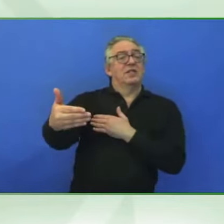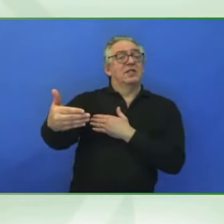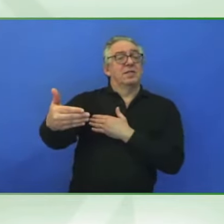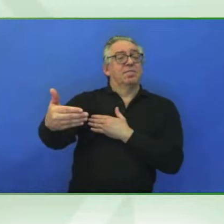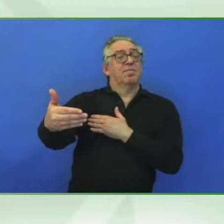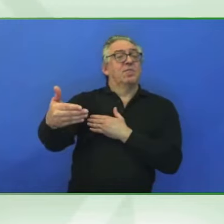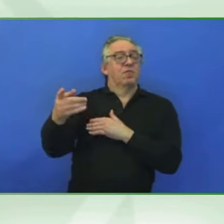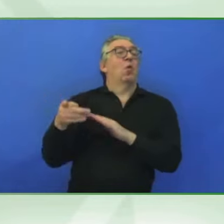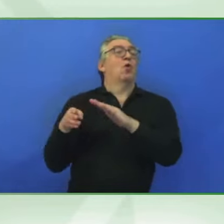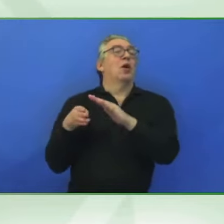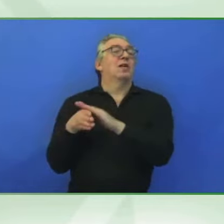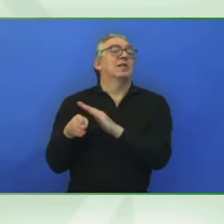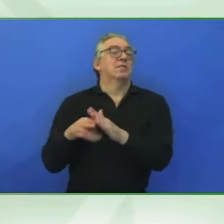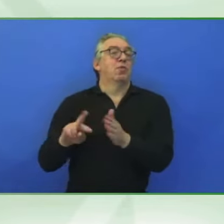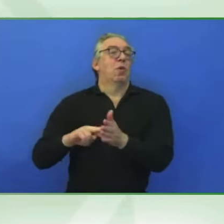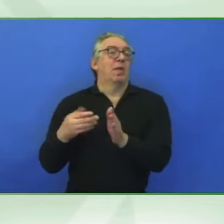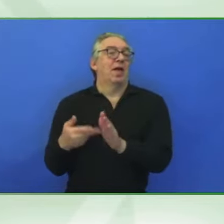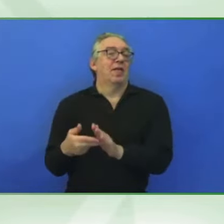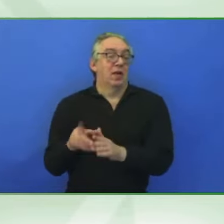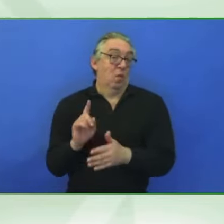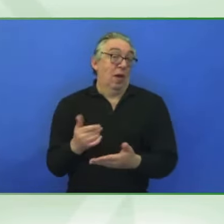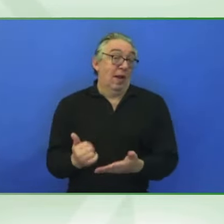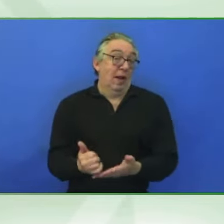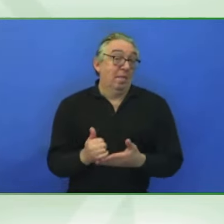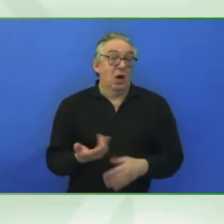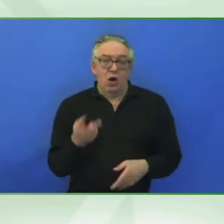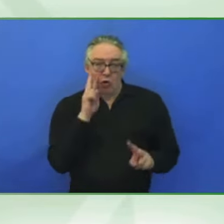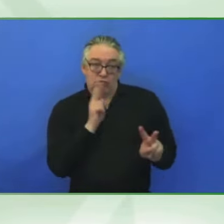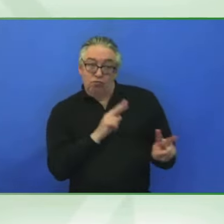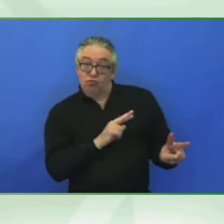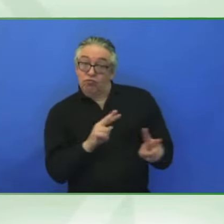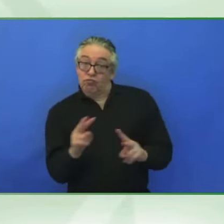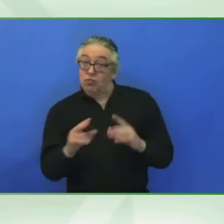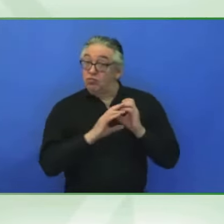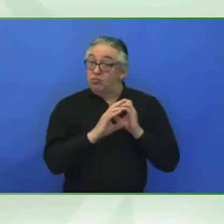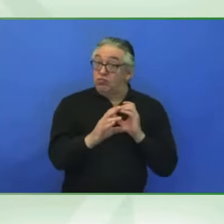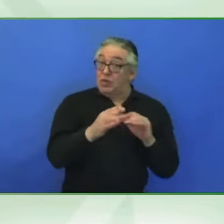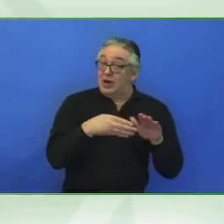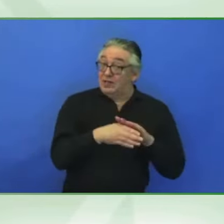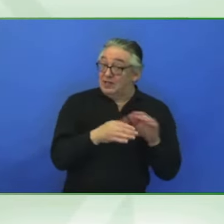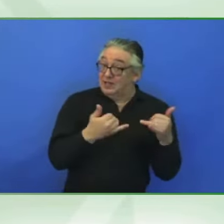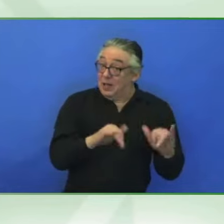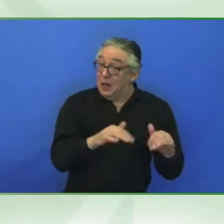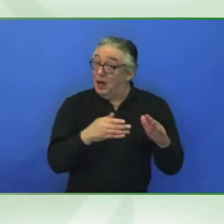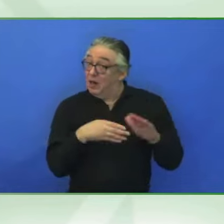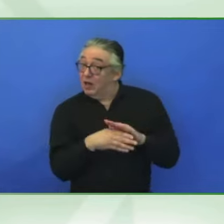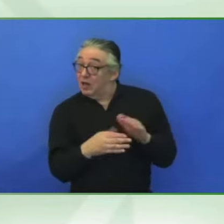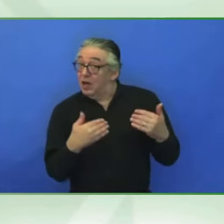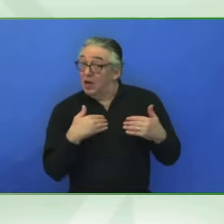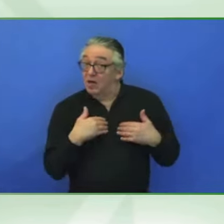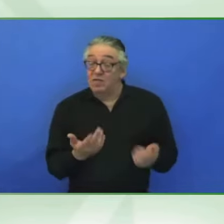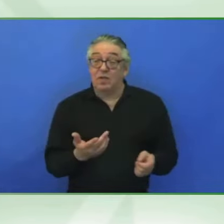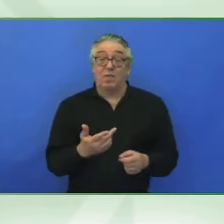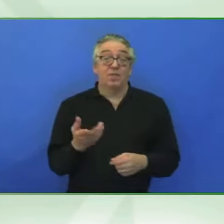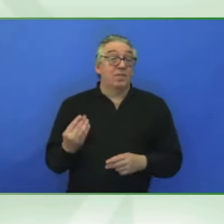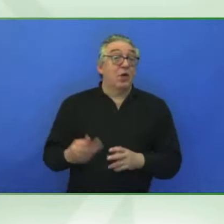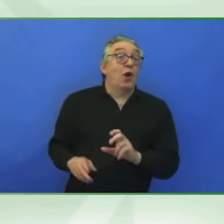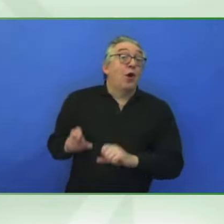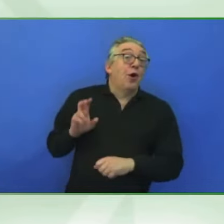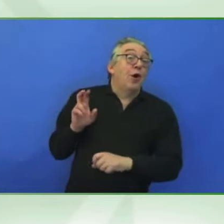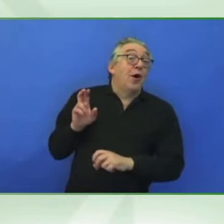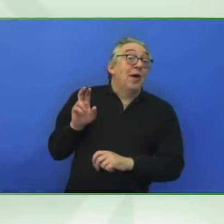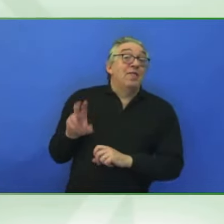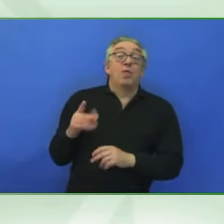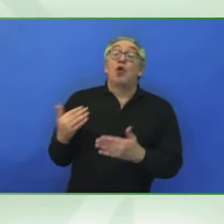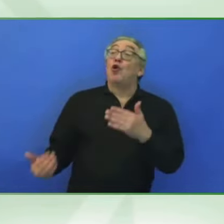monitor that the equipment is still working, that you're looking ahead, investing in the innovations that you know are coming but you